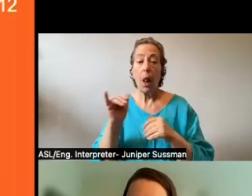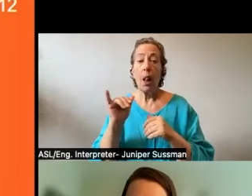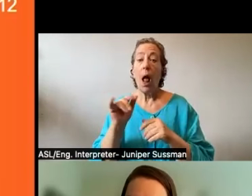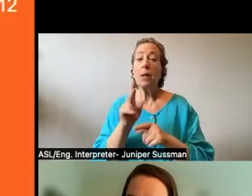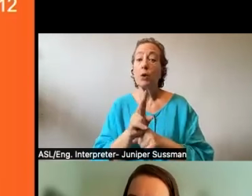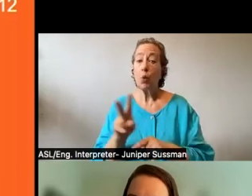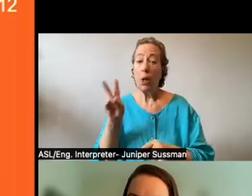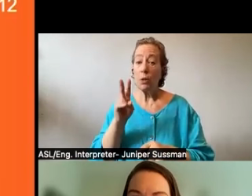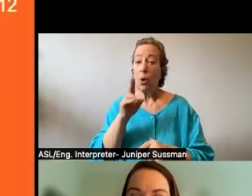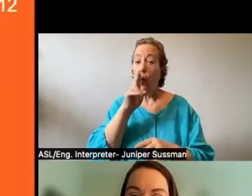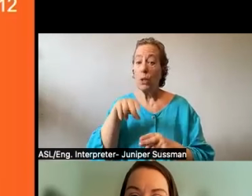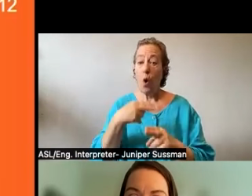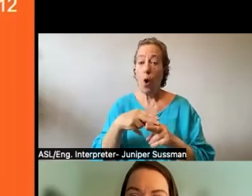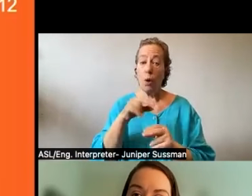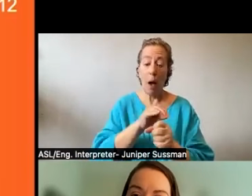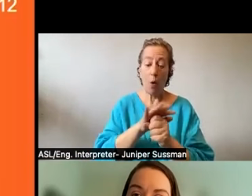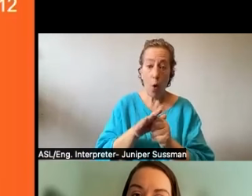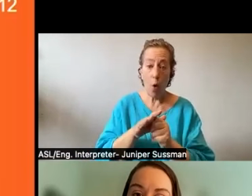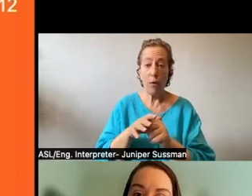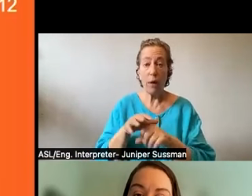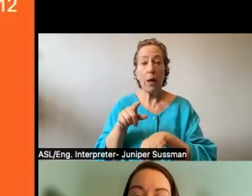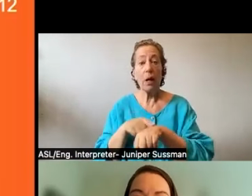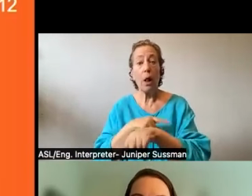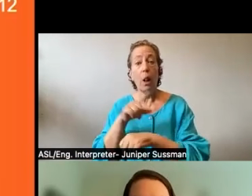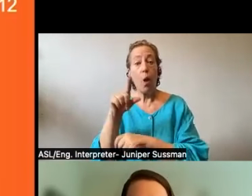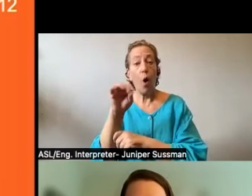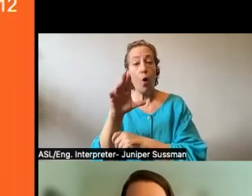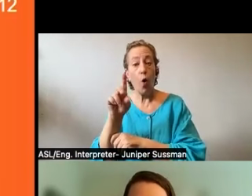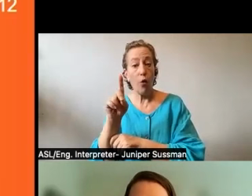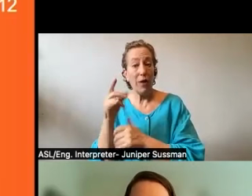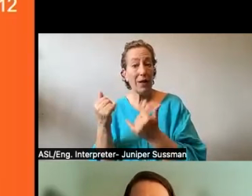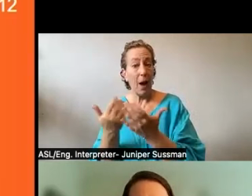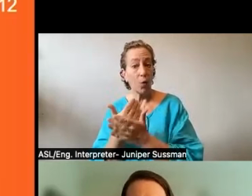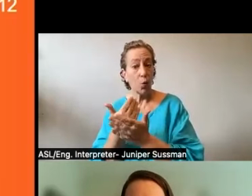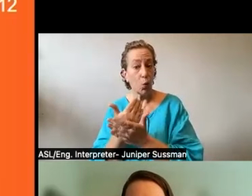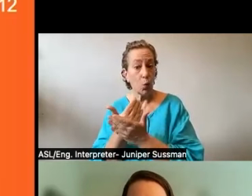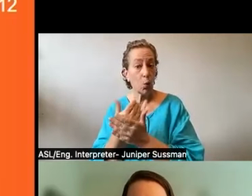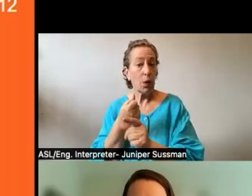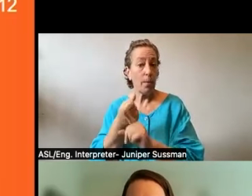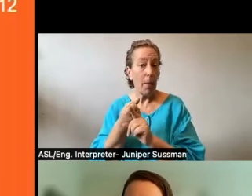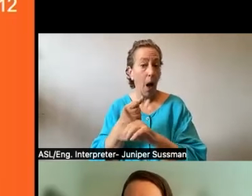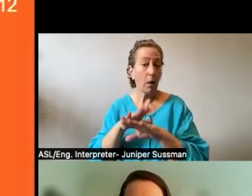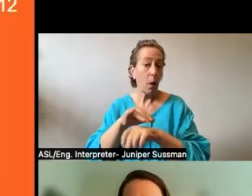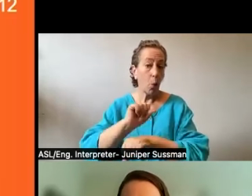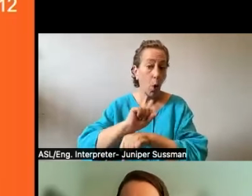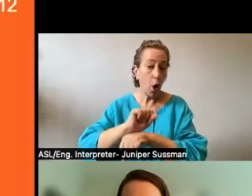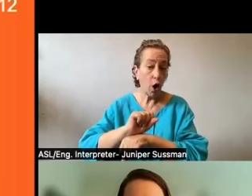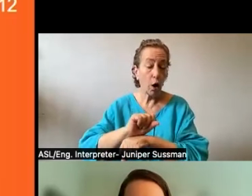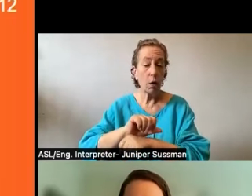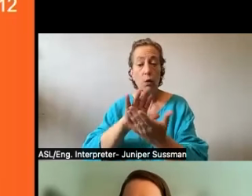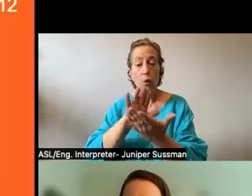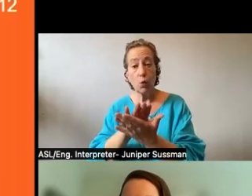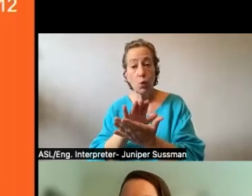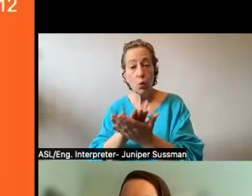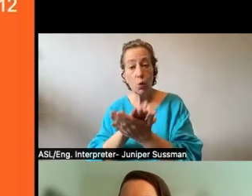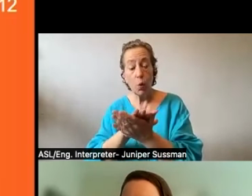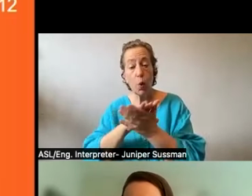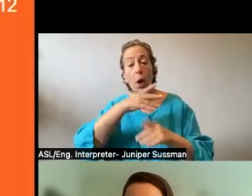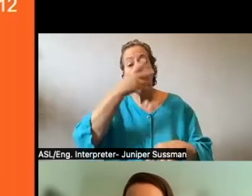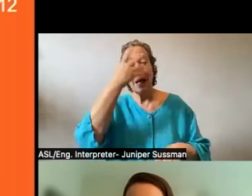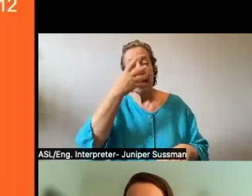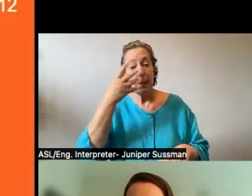and long COVID and the role that those are playing in the workplace and in schools and in immigration detention settings. So